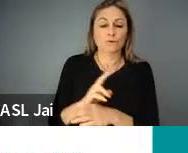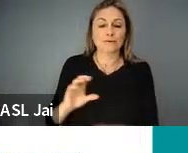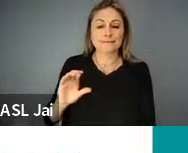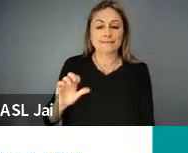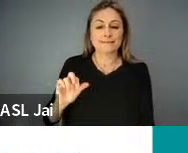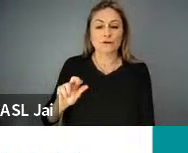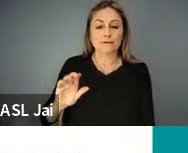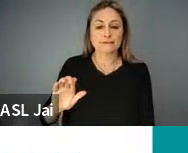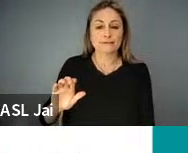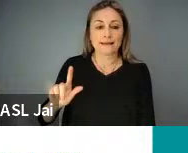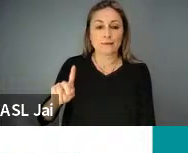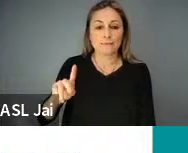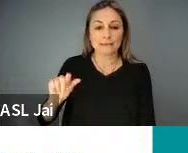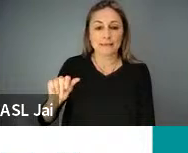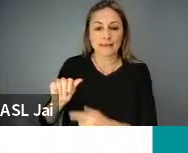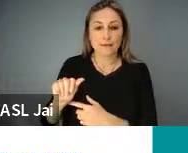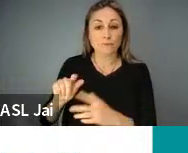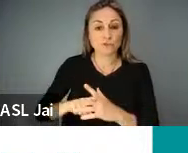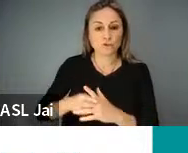LPA as the starting point.